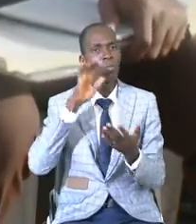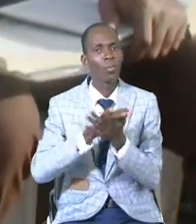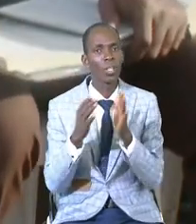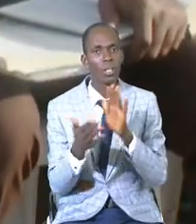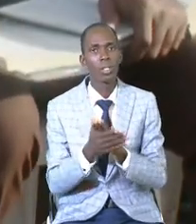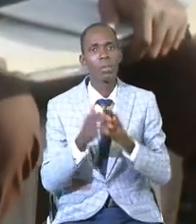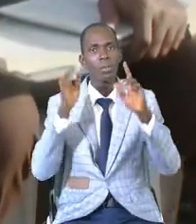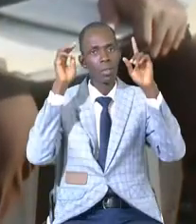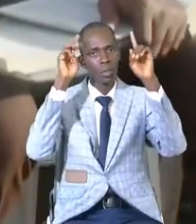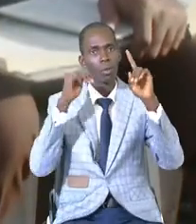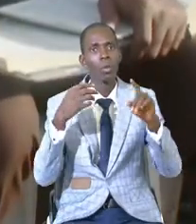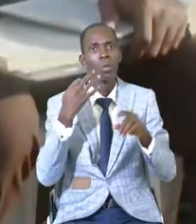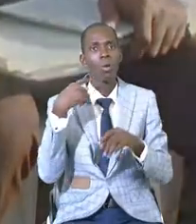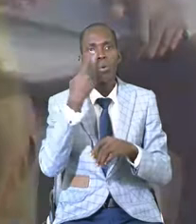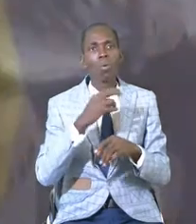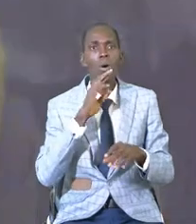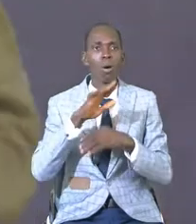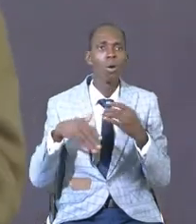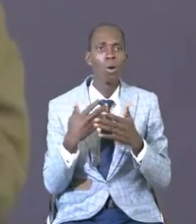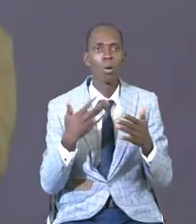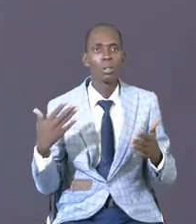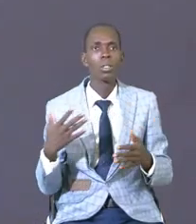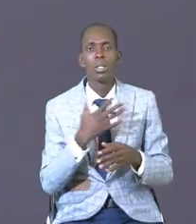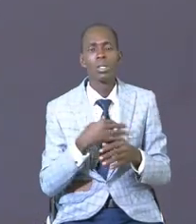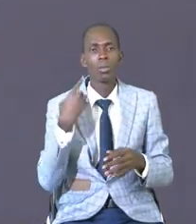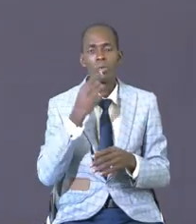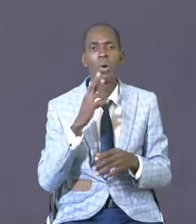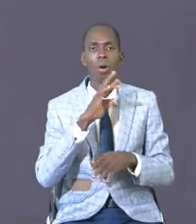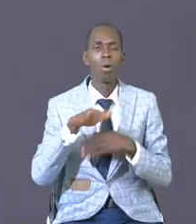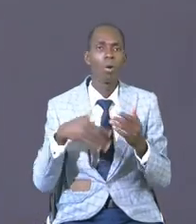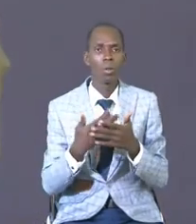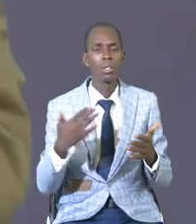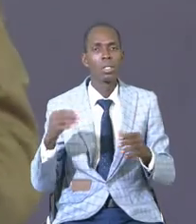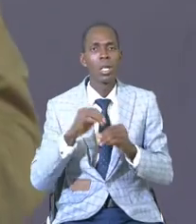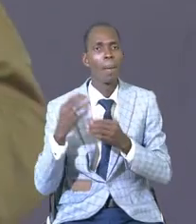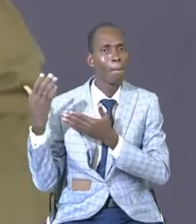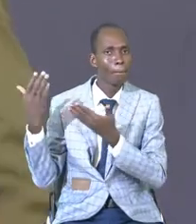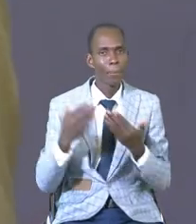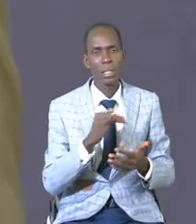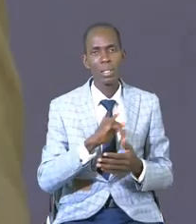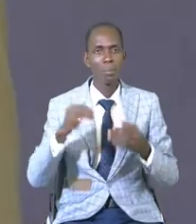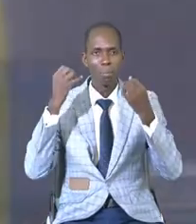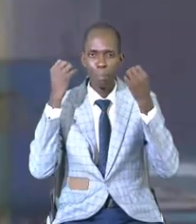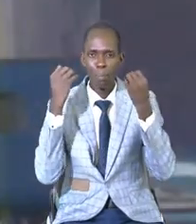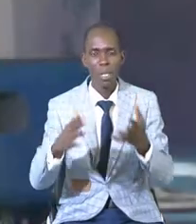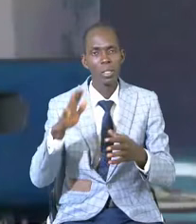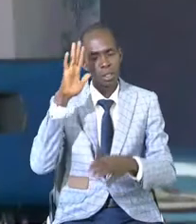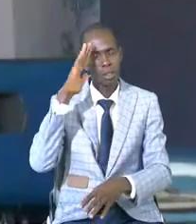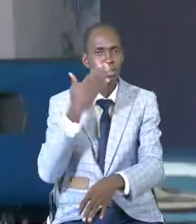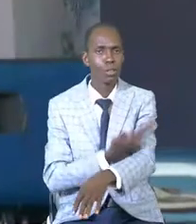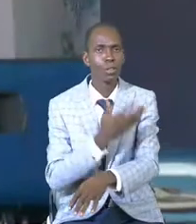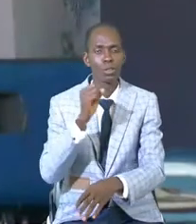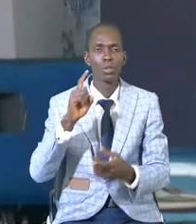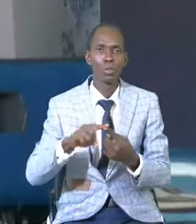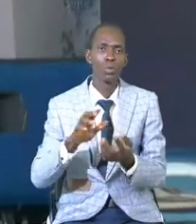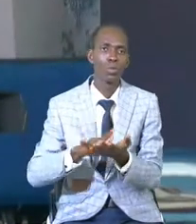are all things, and by whom are all things, in bringing many sons to glory.